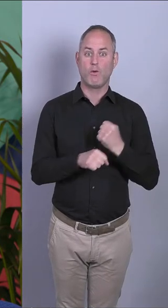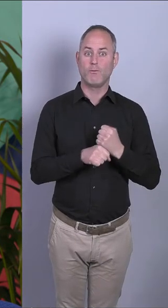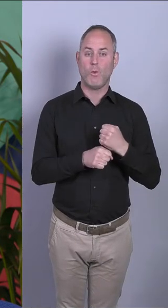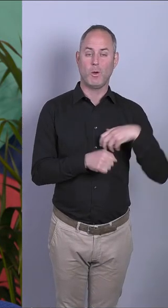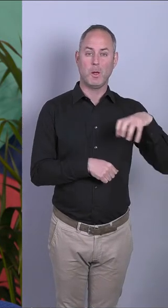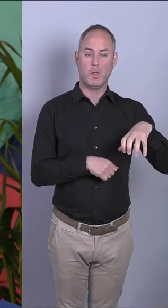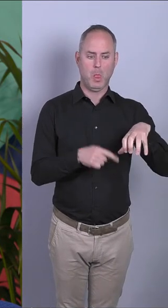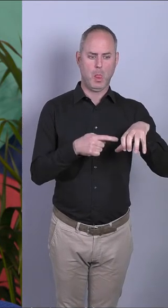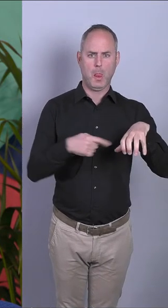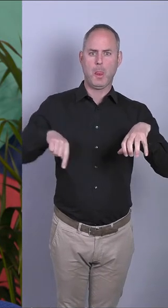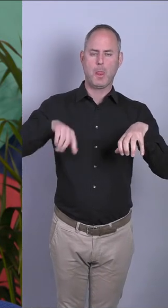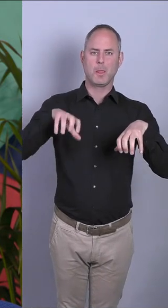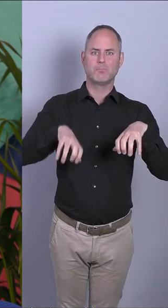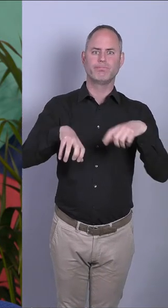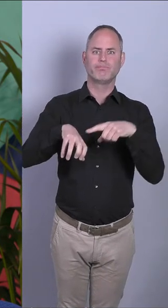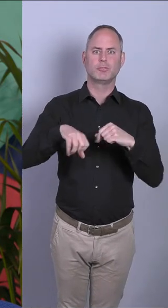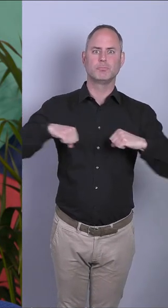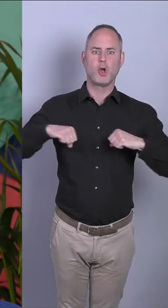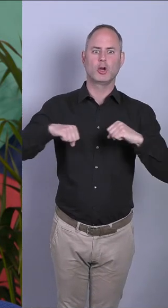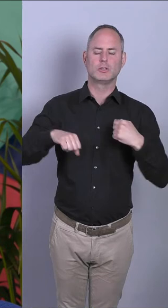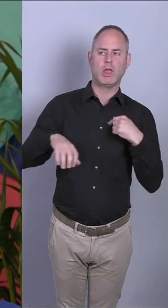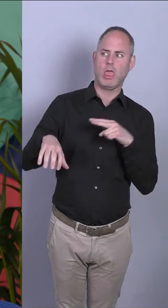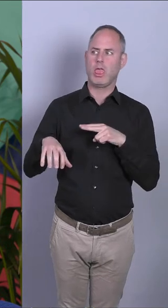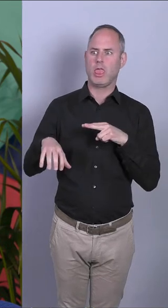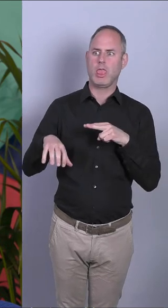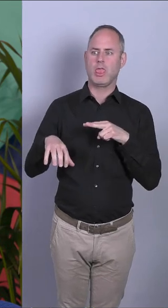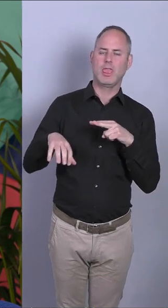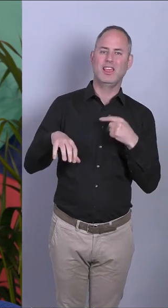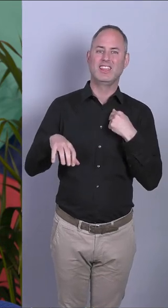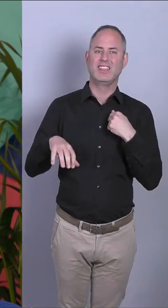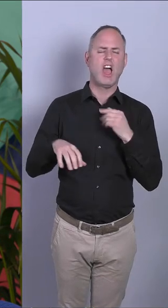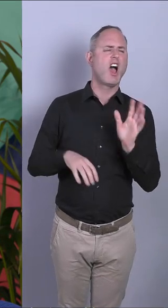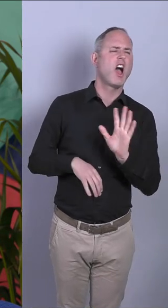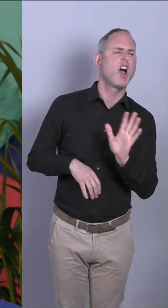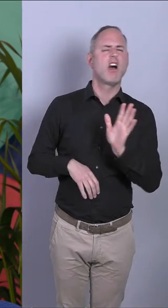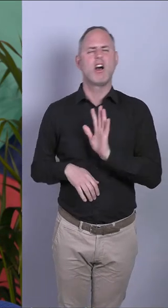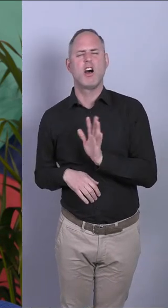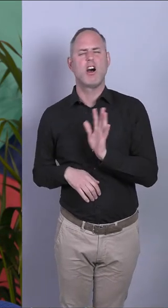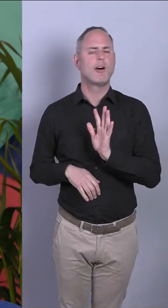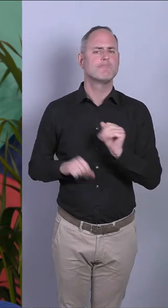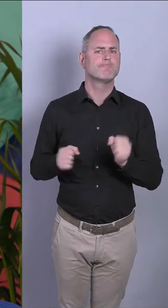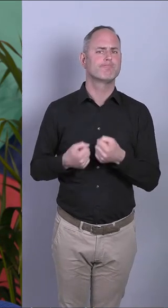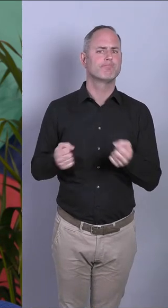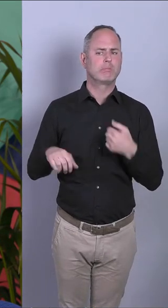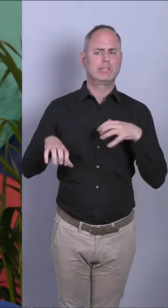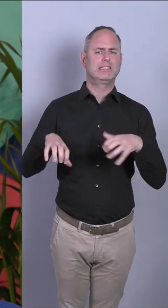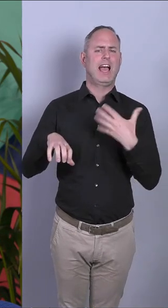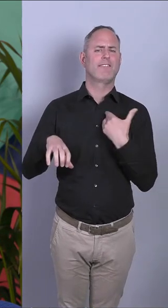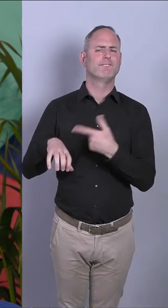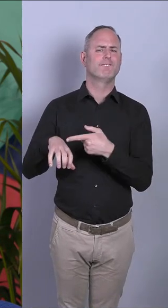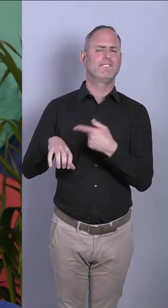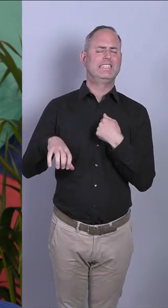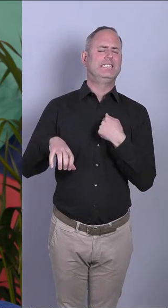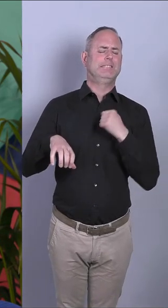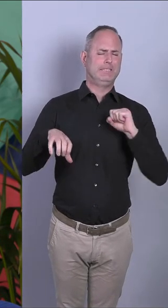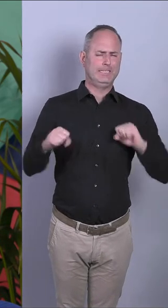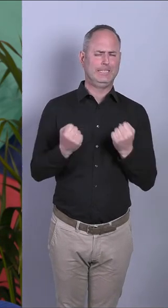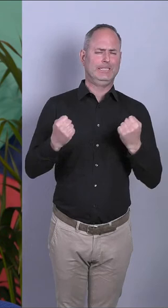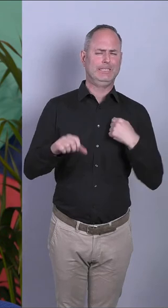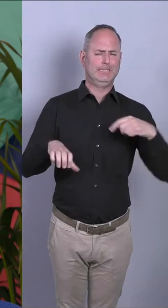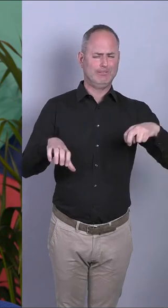office, and that's the only reason I went there in the first place. Because I didn't find any excuses not to go, because it's right